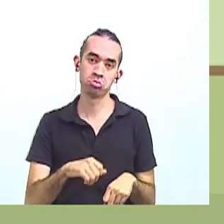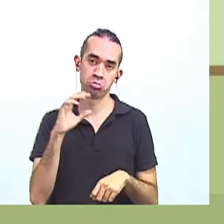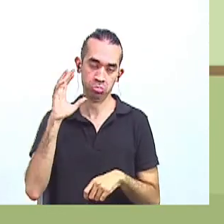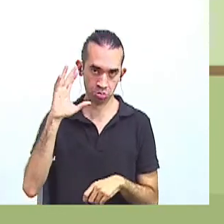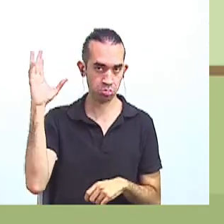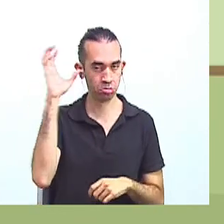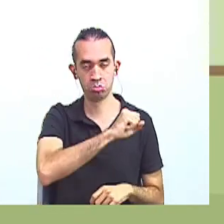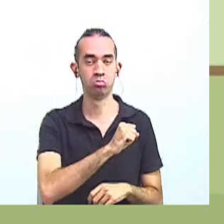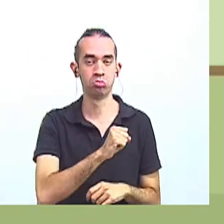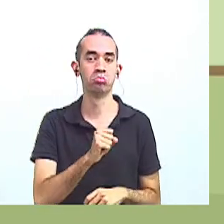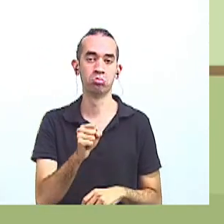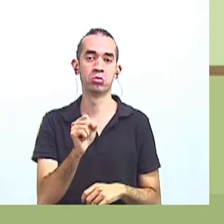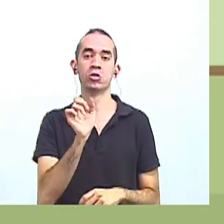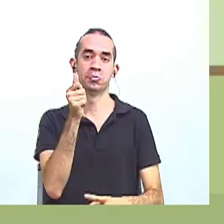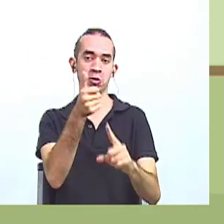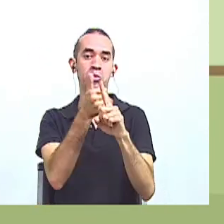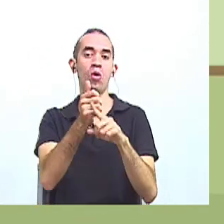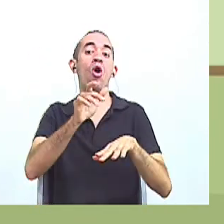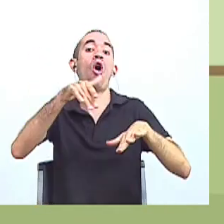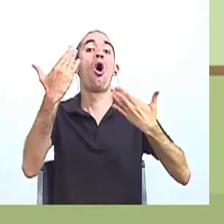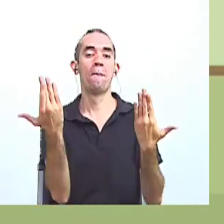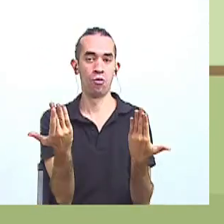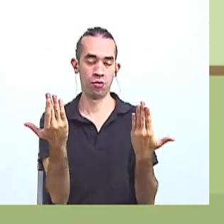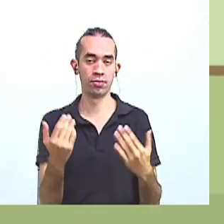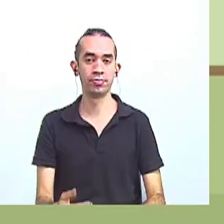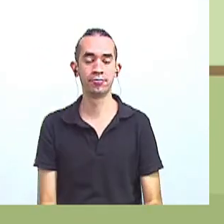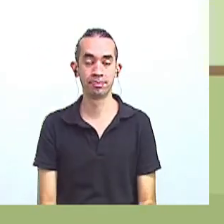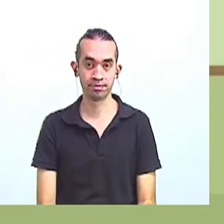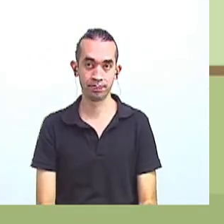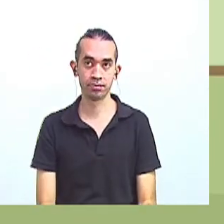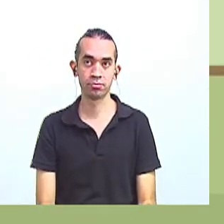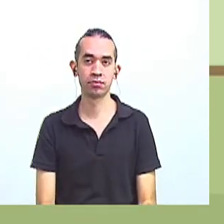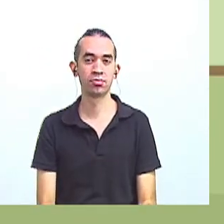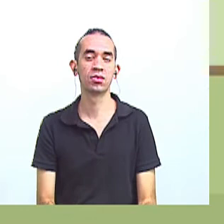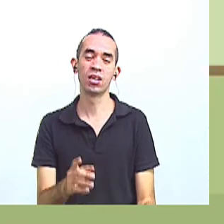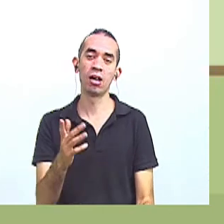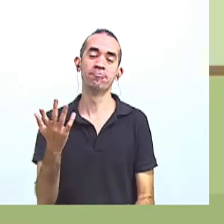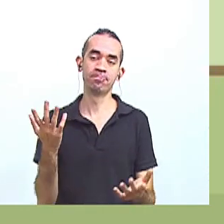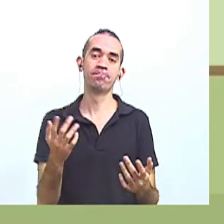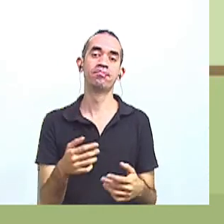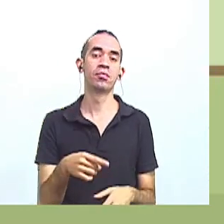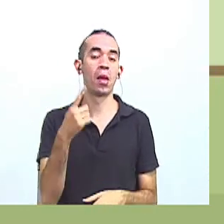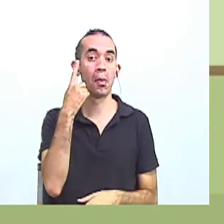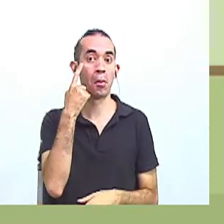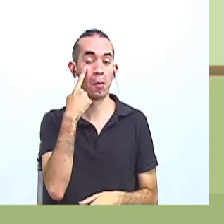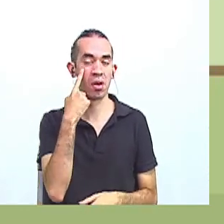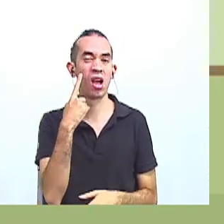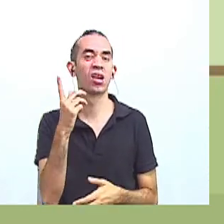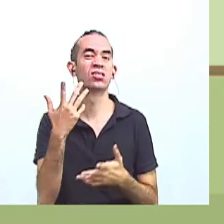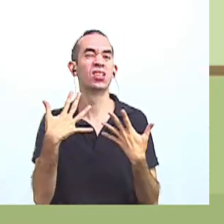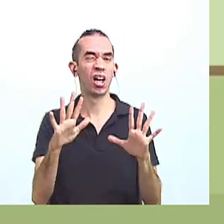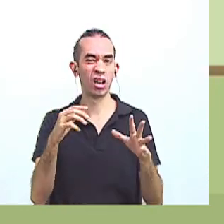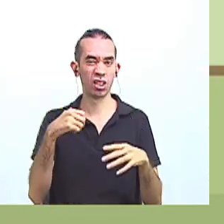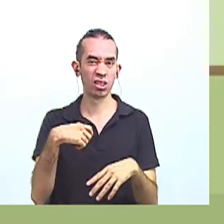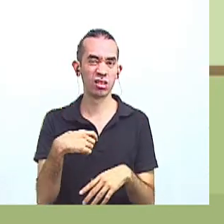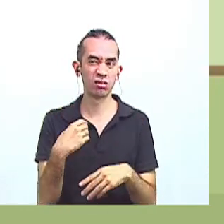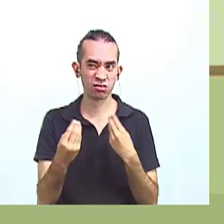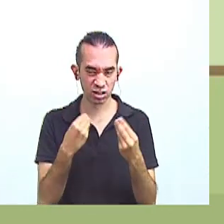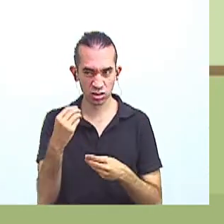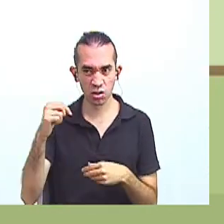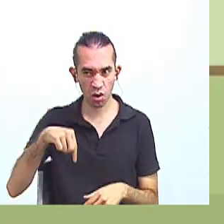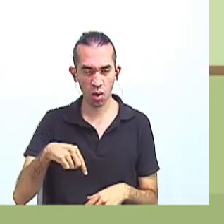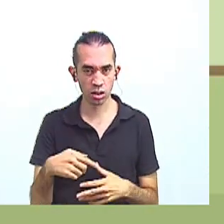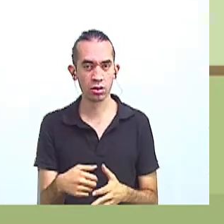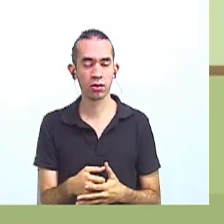notice how you're doing that, okay? Now, I think it's time that we start reviewing what we have done today in class.